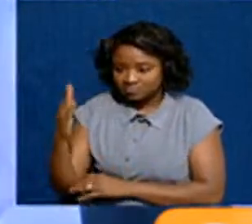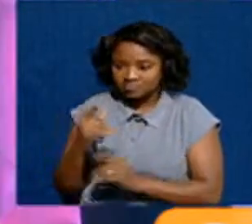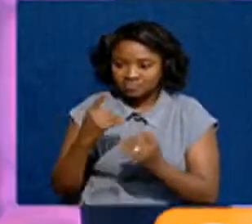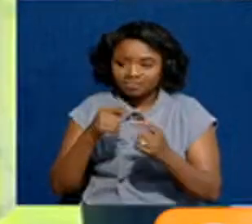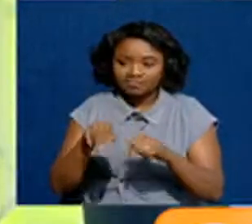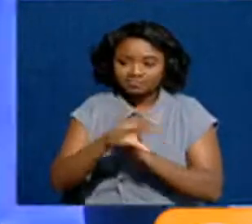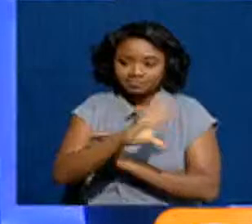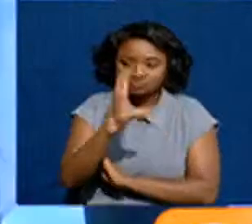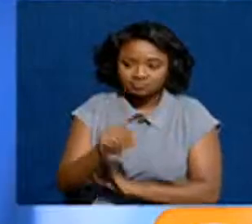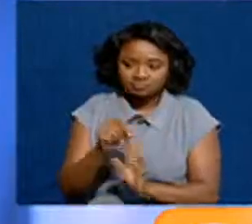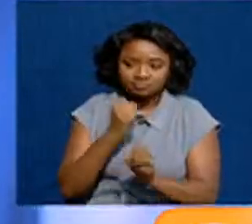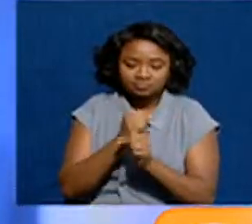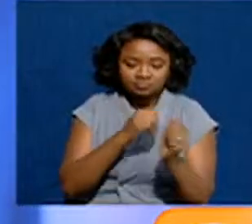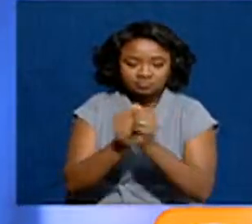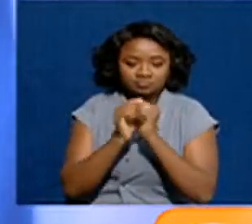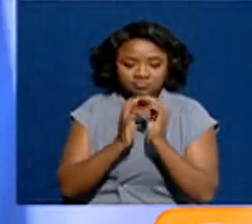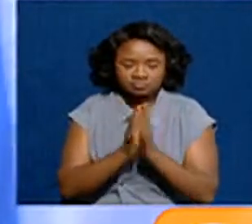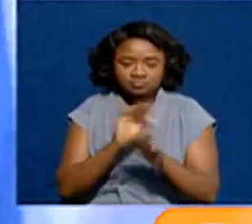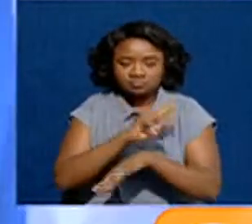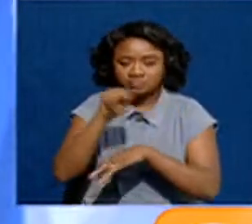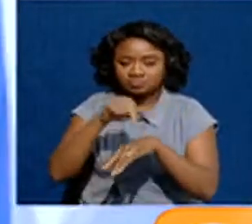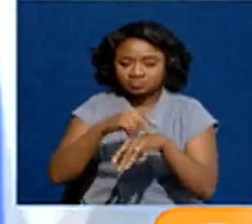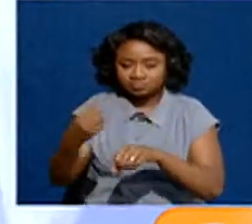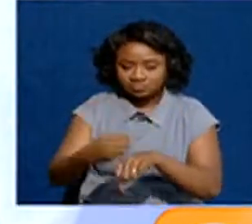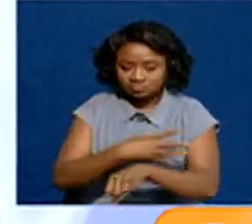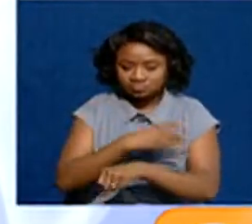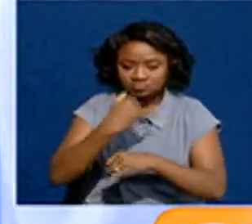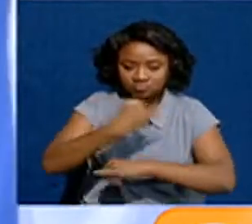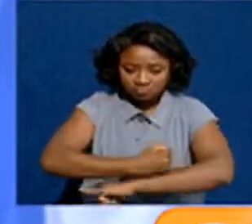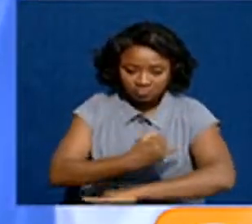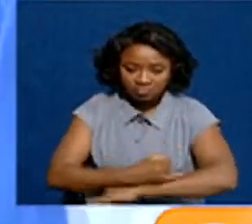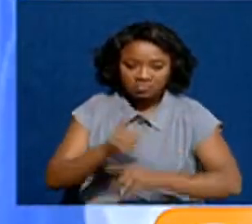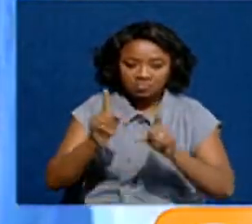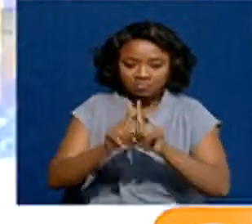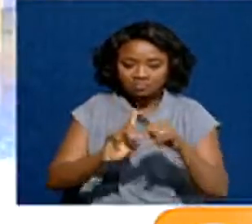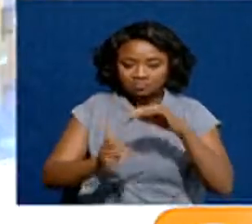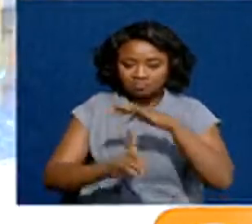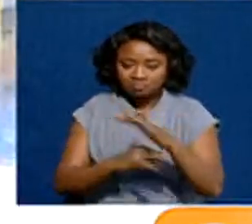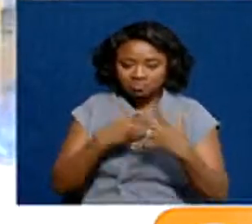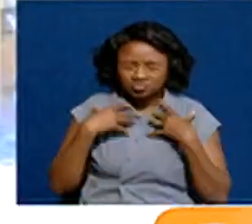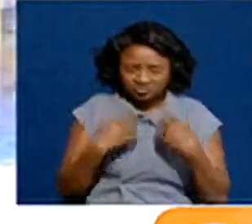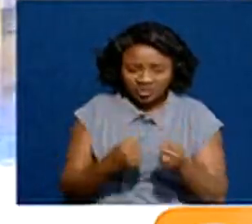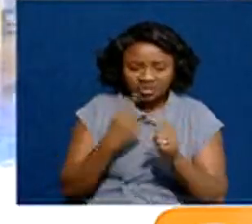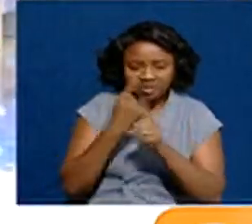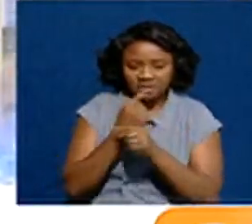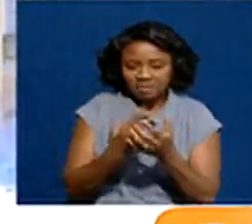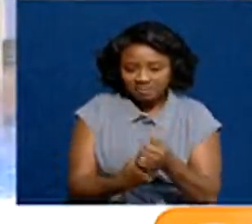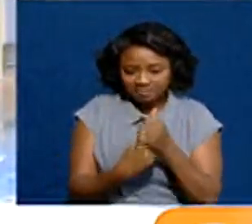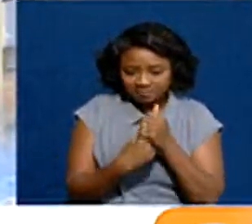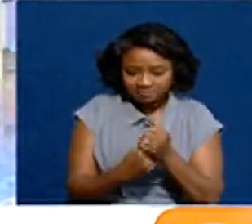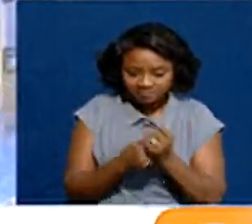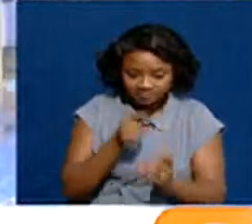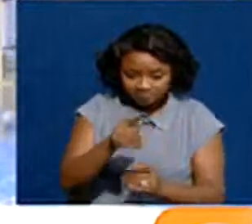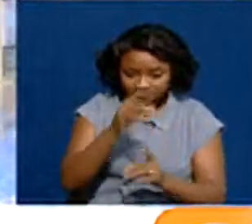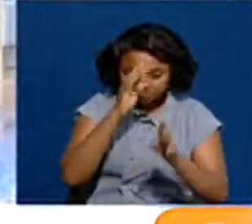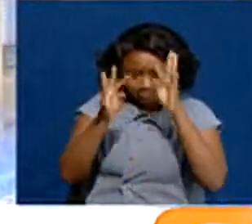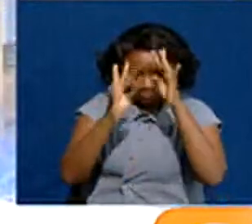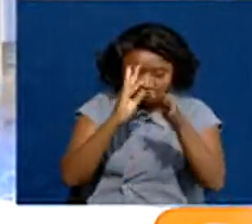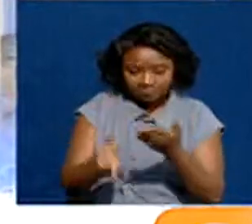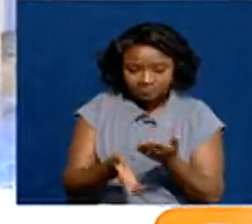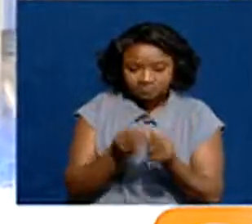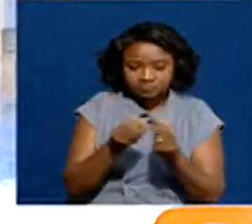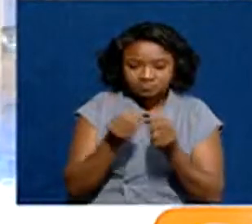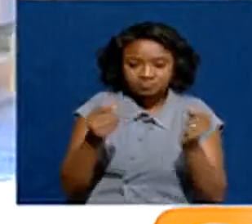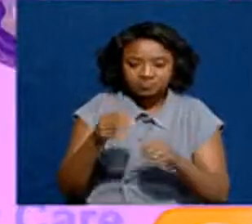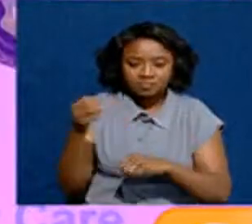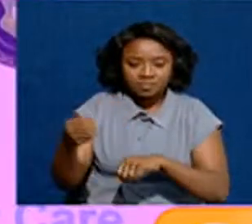In collaboration with the National Cancer Institute of Kenya and the Ministry of Health, among other partners, this initiative will address cancer as a